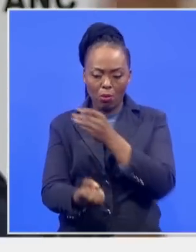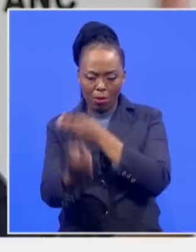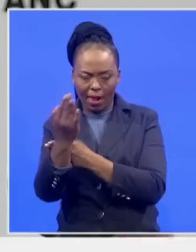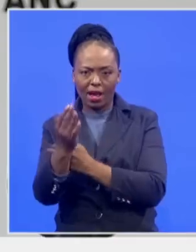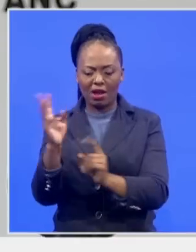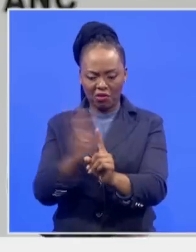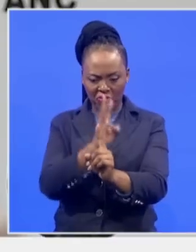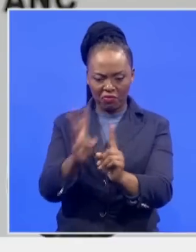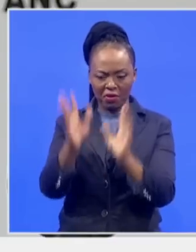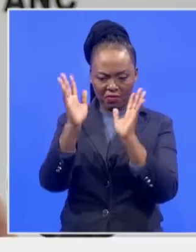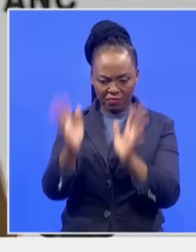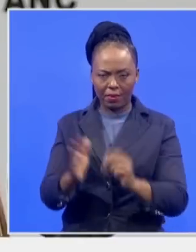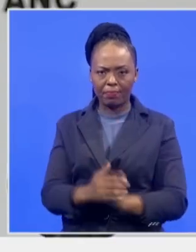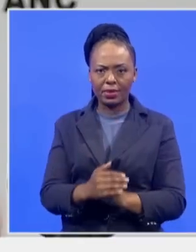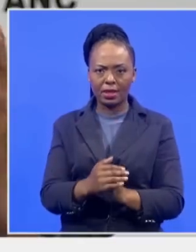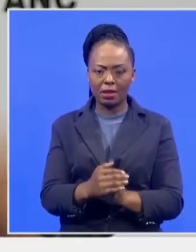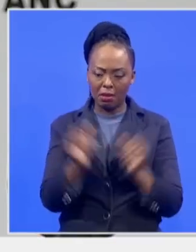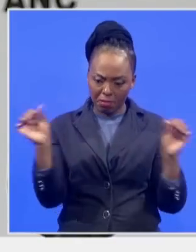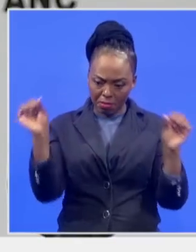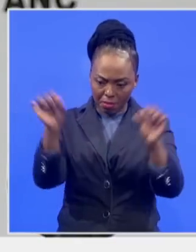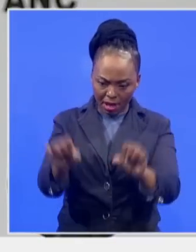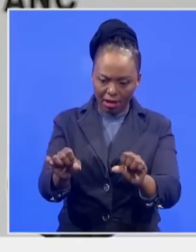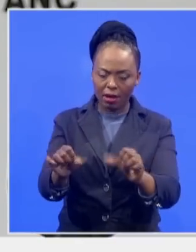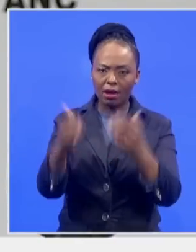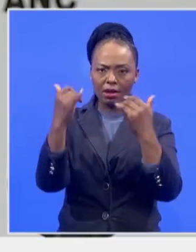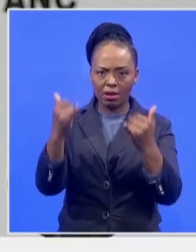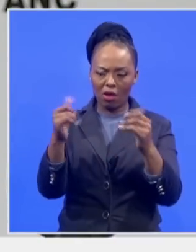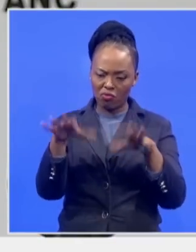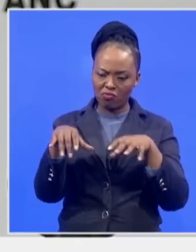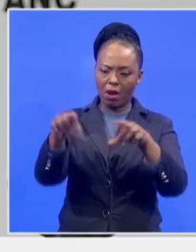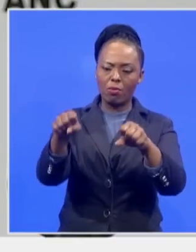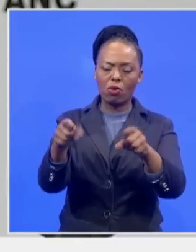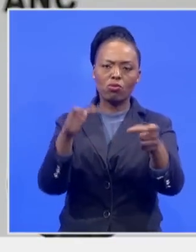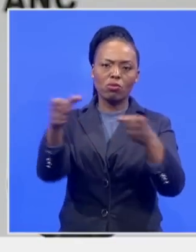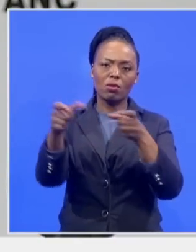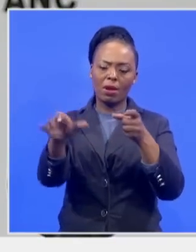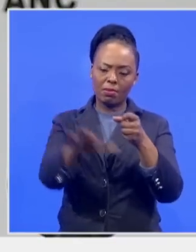went back to the people and we won. We are now in control of Mkondo.